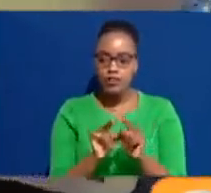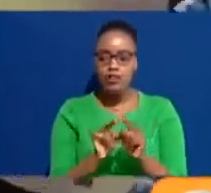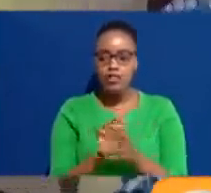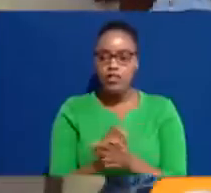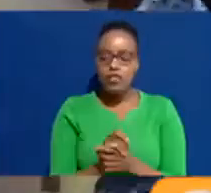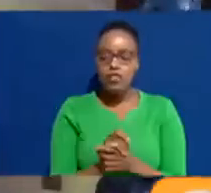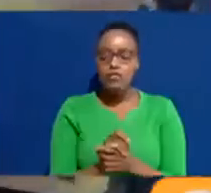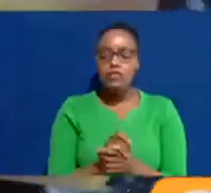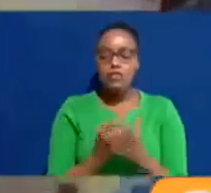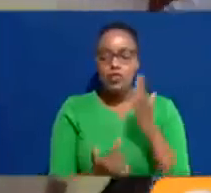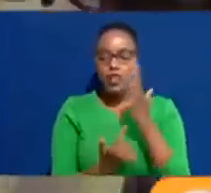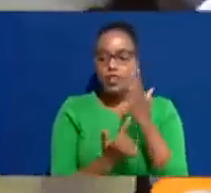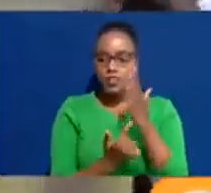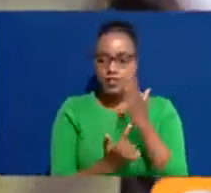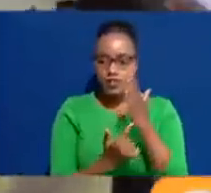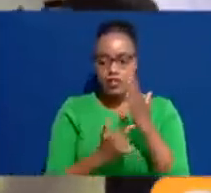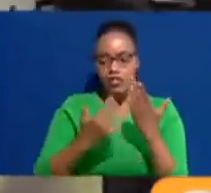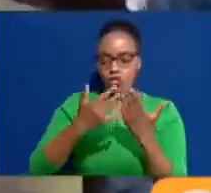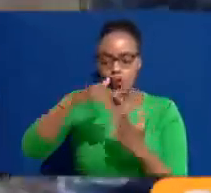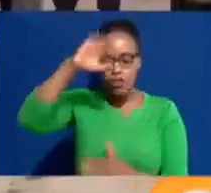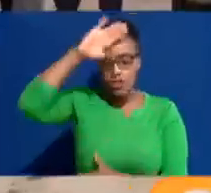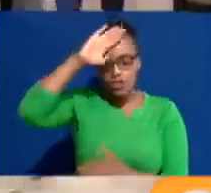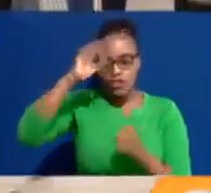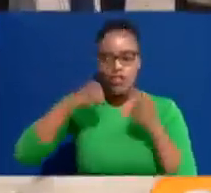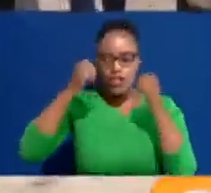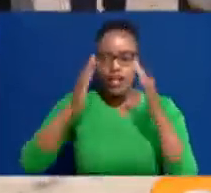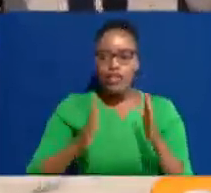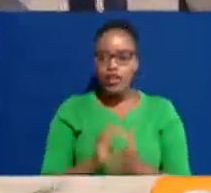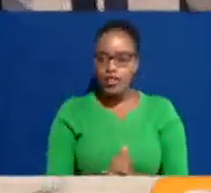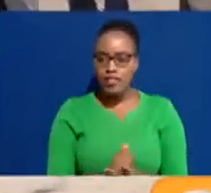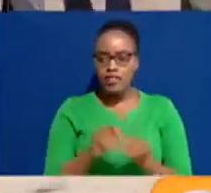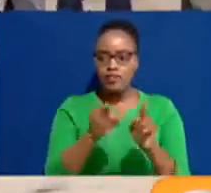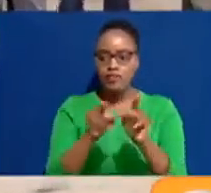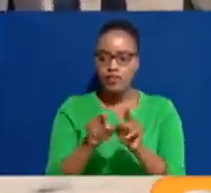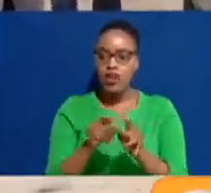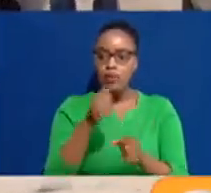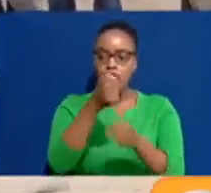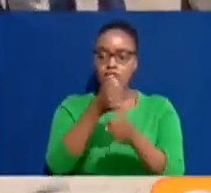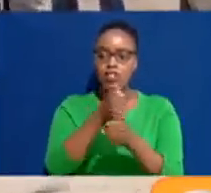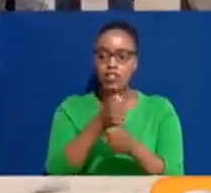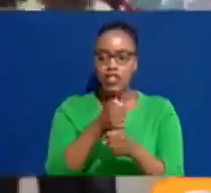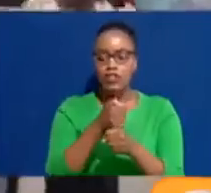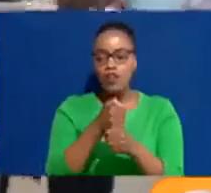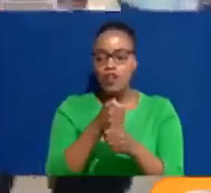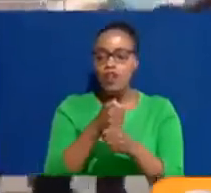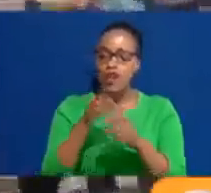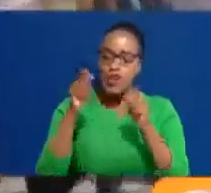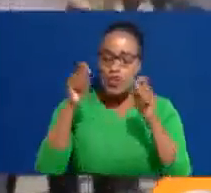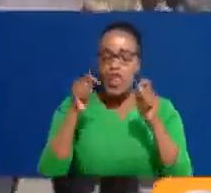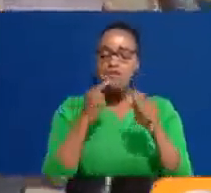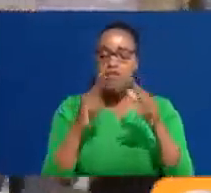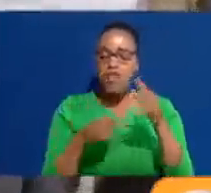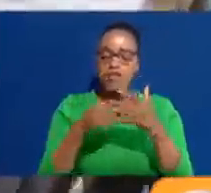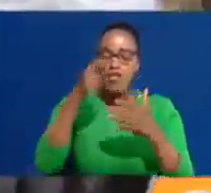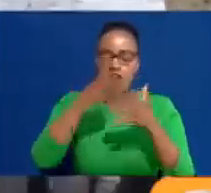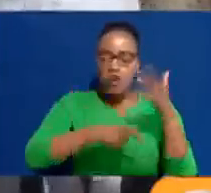The digital taxi drivers in Nairobi and Mombasa are faulting transport network companies under which they operate for offering discounts